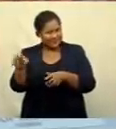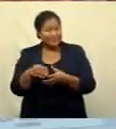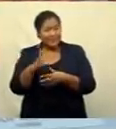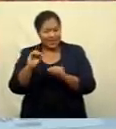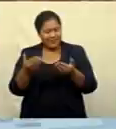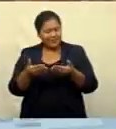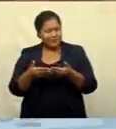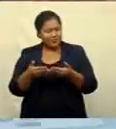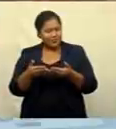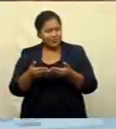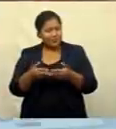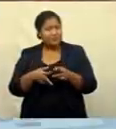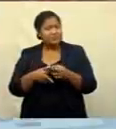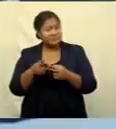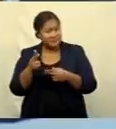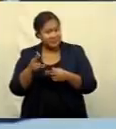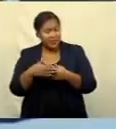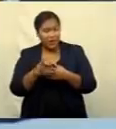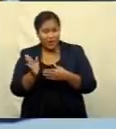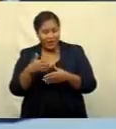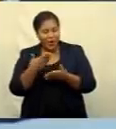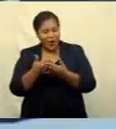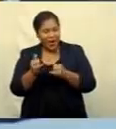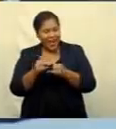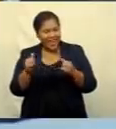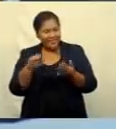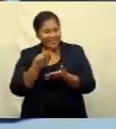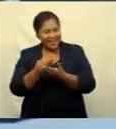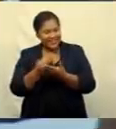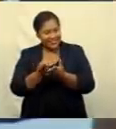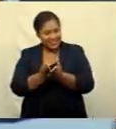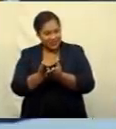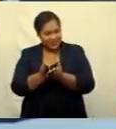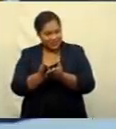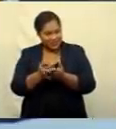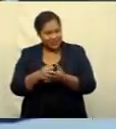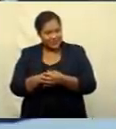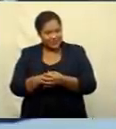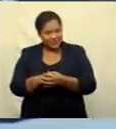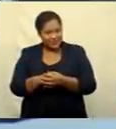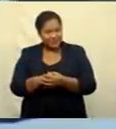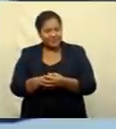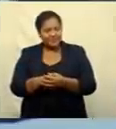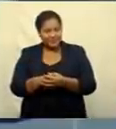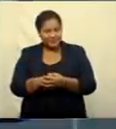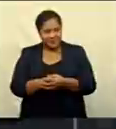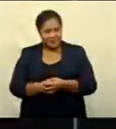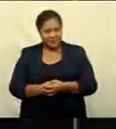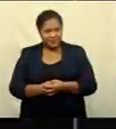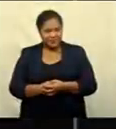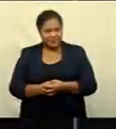and launch in digital financial services products in phased stages.